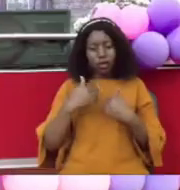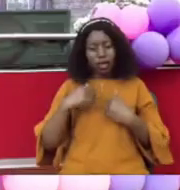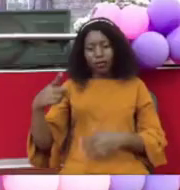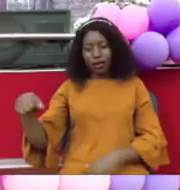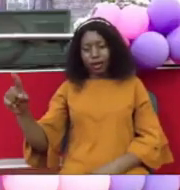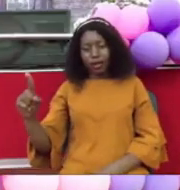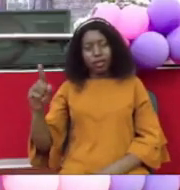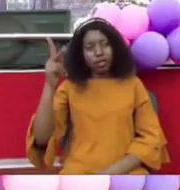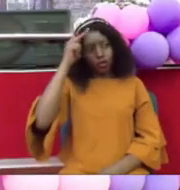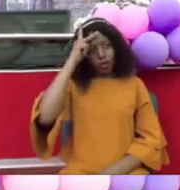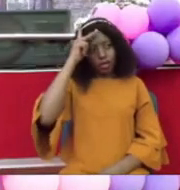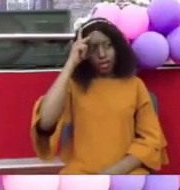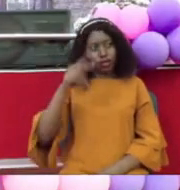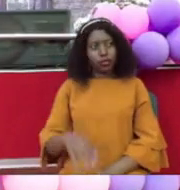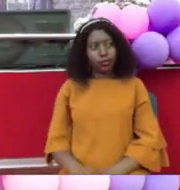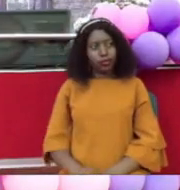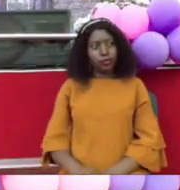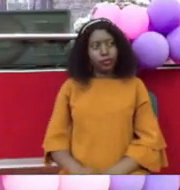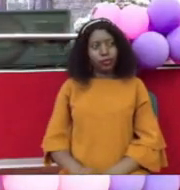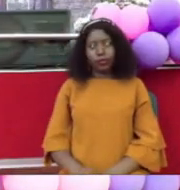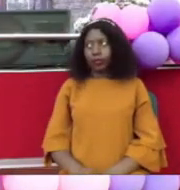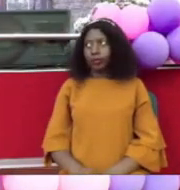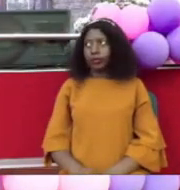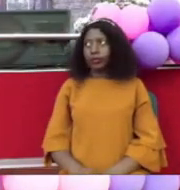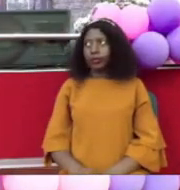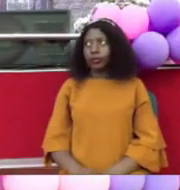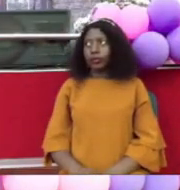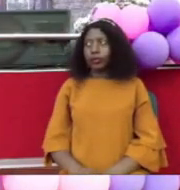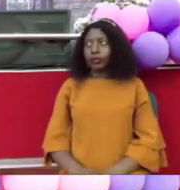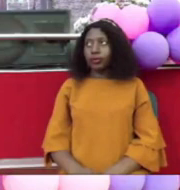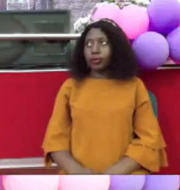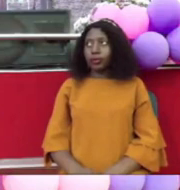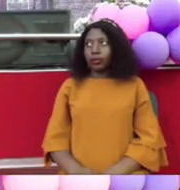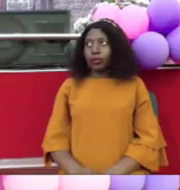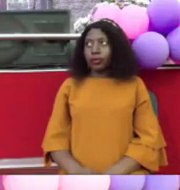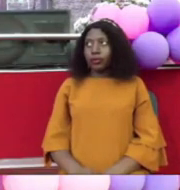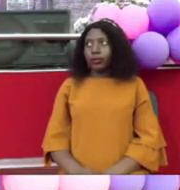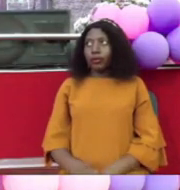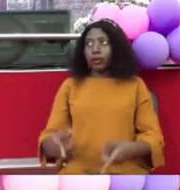zingine ambayo tunapitia kwa sababu hatuna maarifa ile ambayo ni ya sawa. Let's read